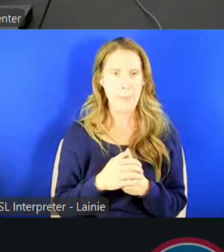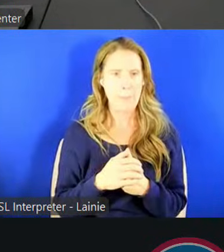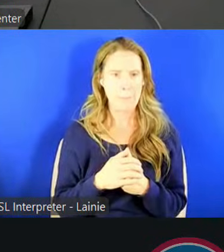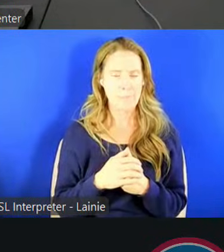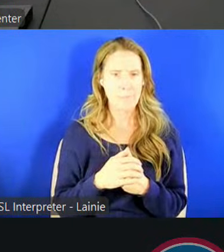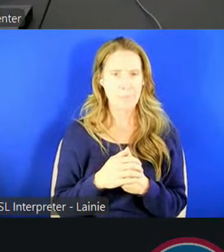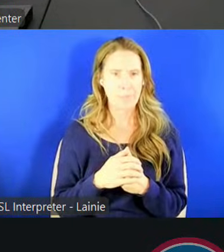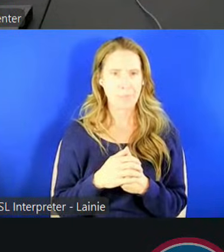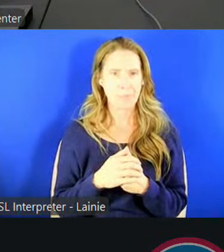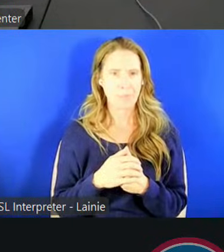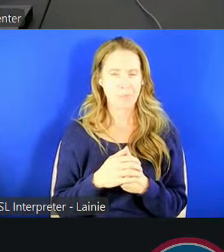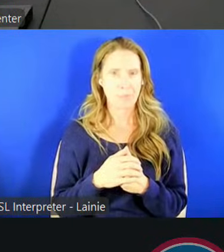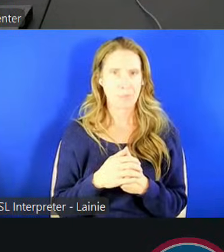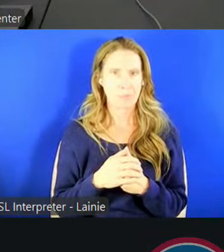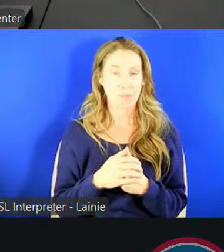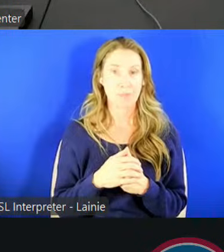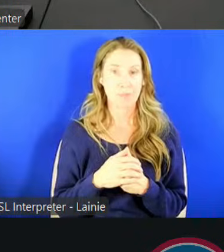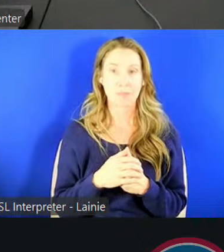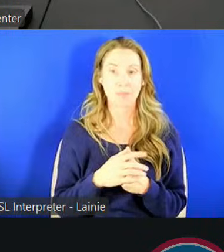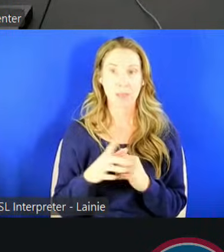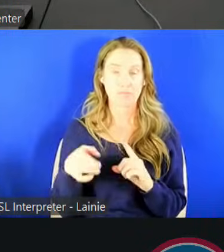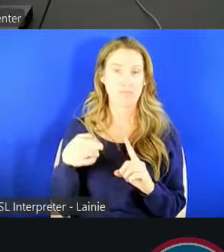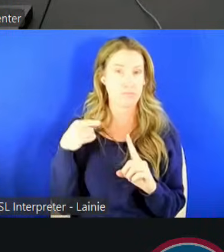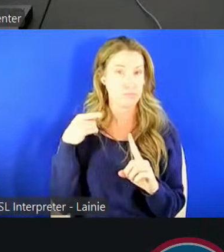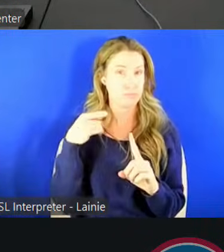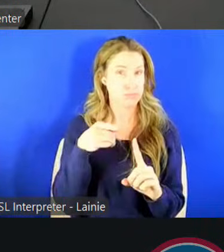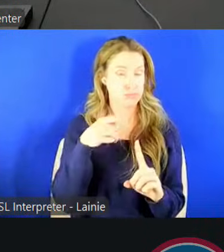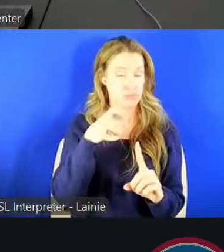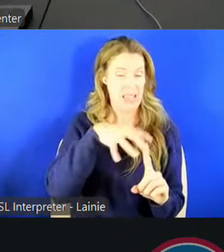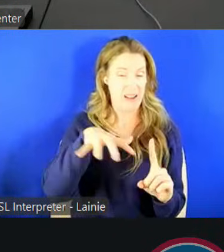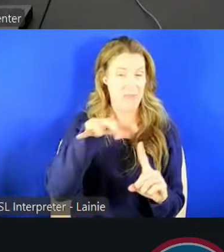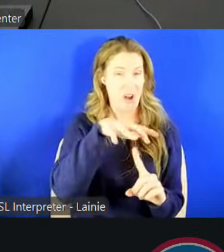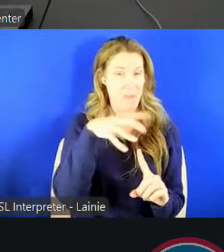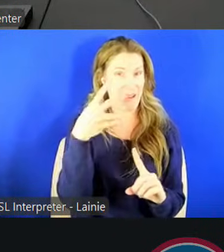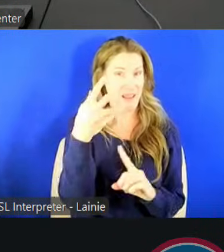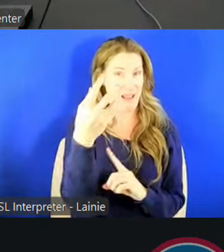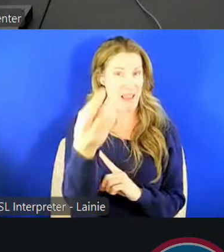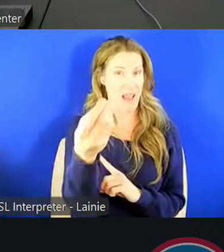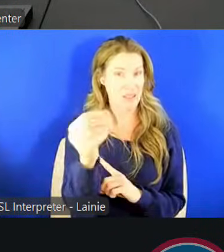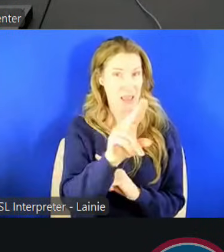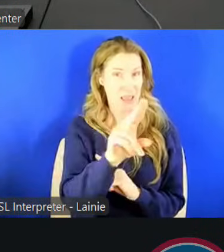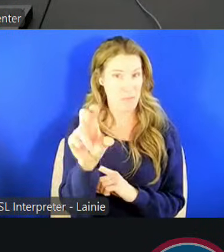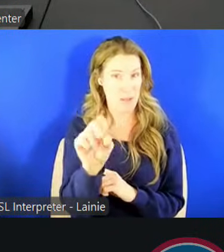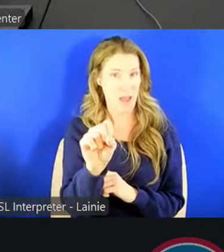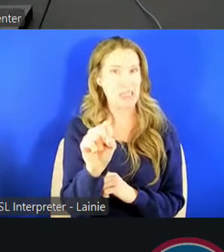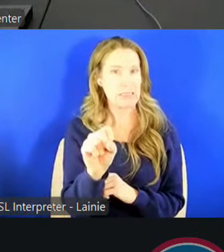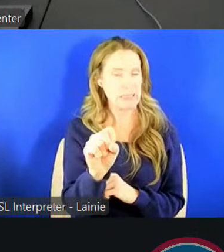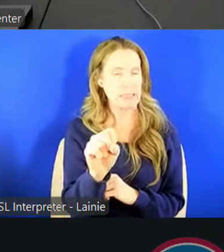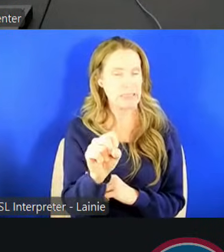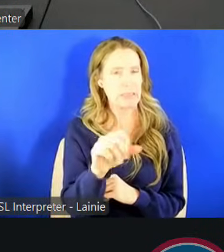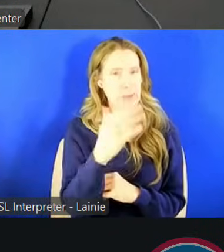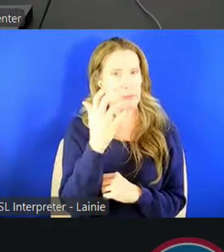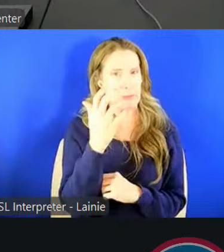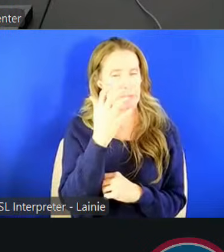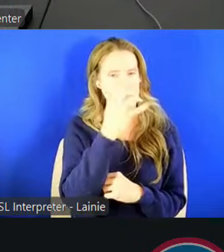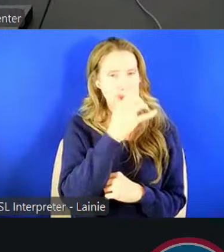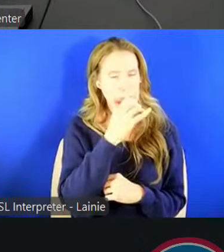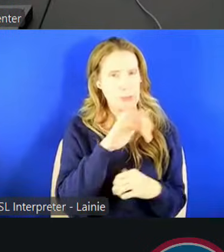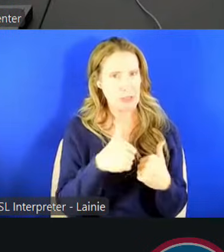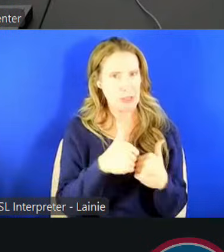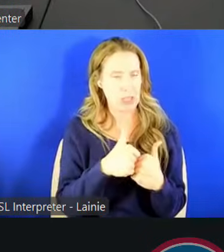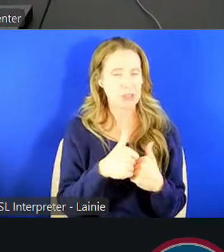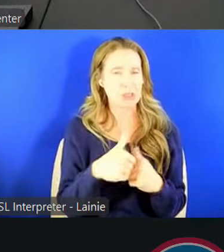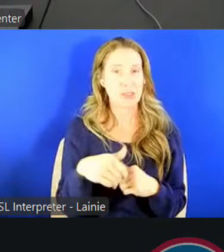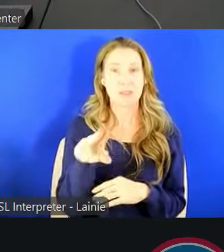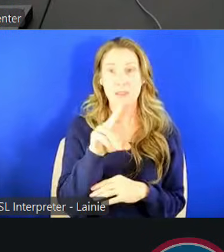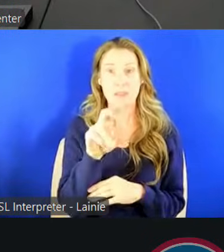But when it comes to the environment outside the bus, that's where there can be some challenges. In practice, bus operators where there's